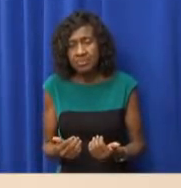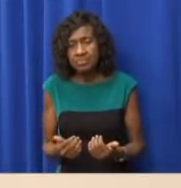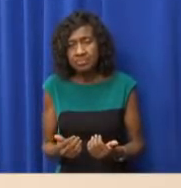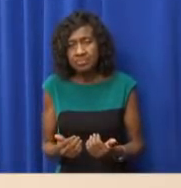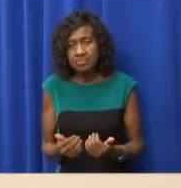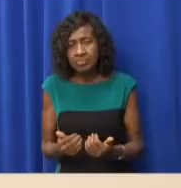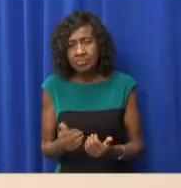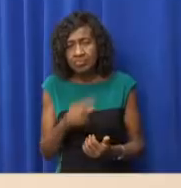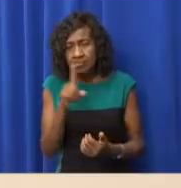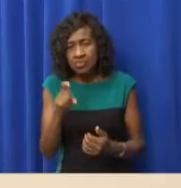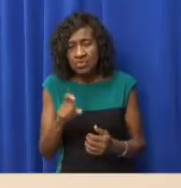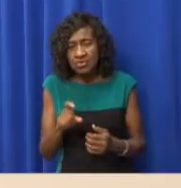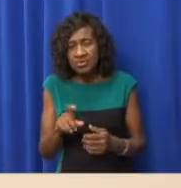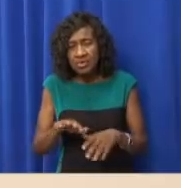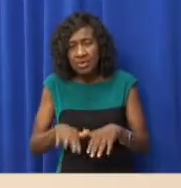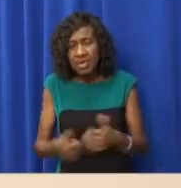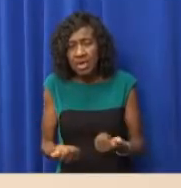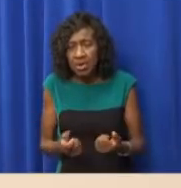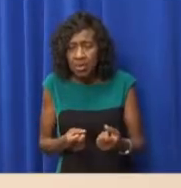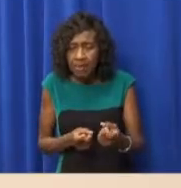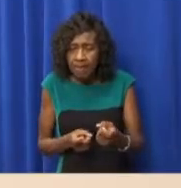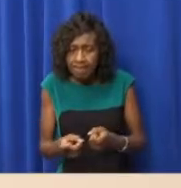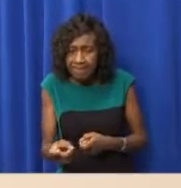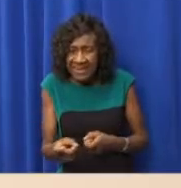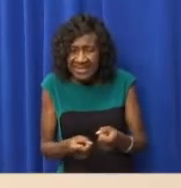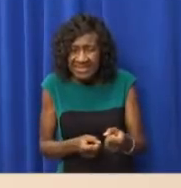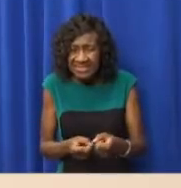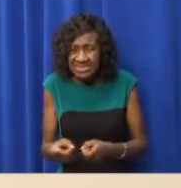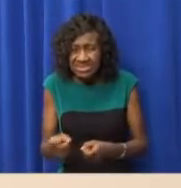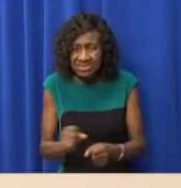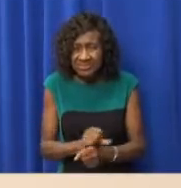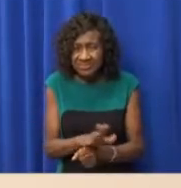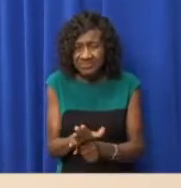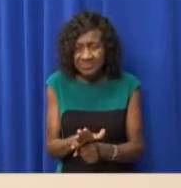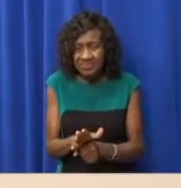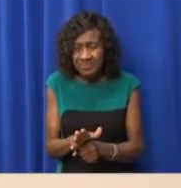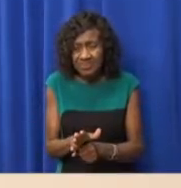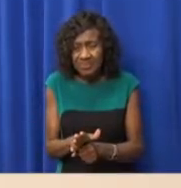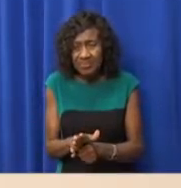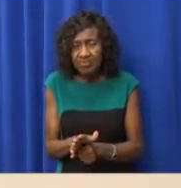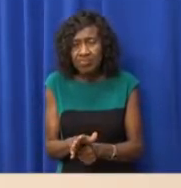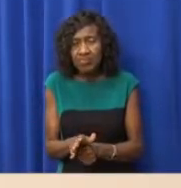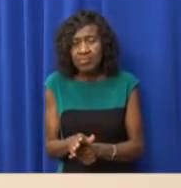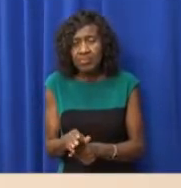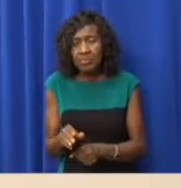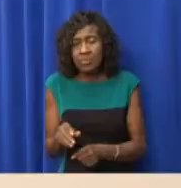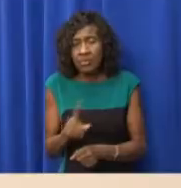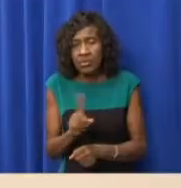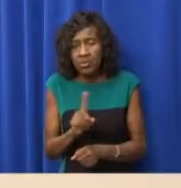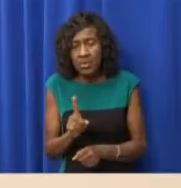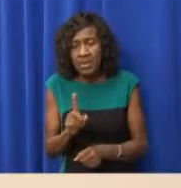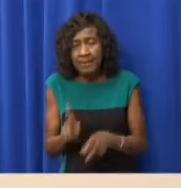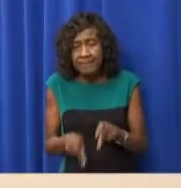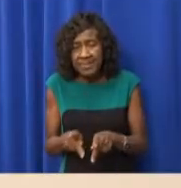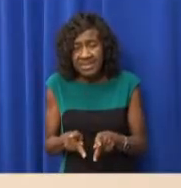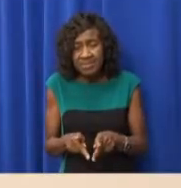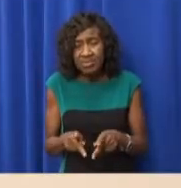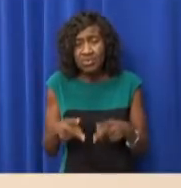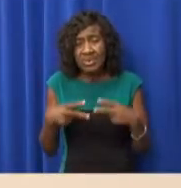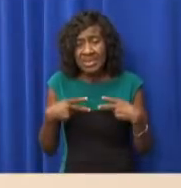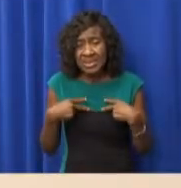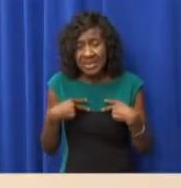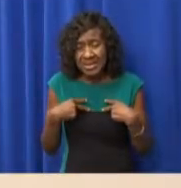this epidemic where more and more reliance is going to have to be placed on people's good sense and